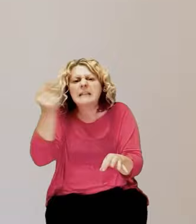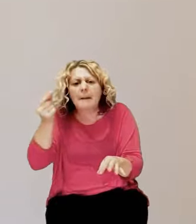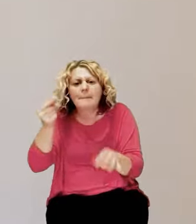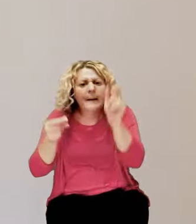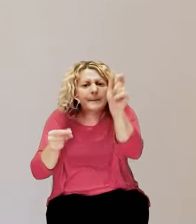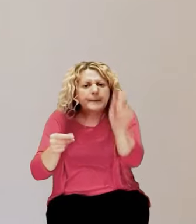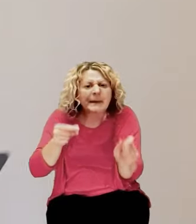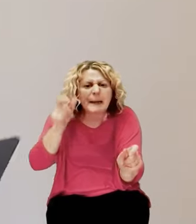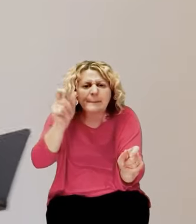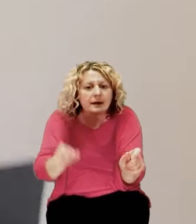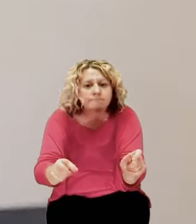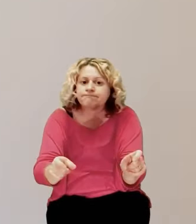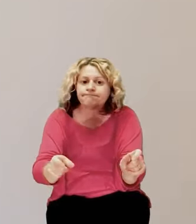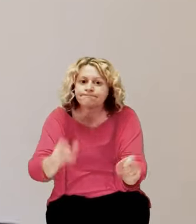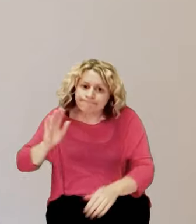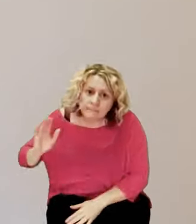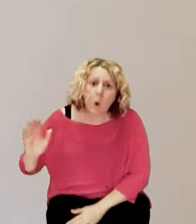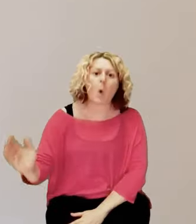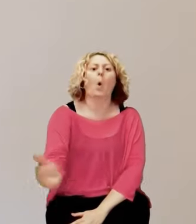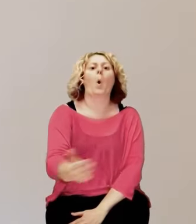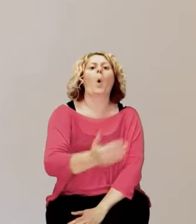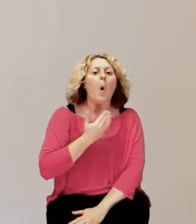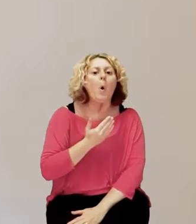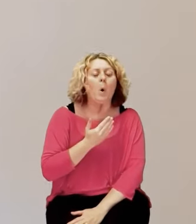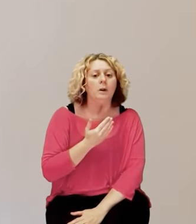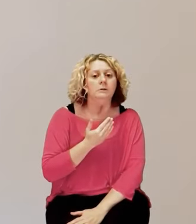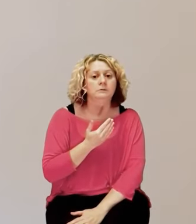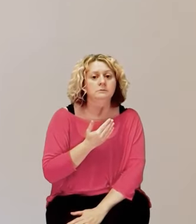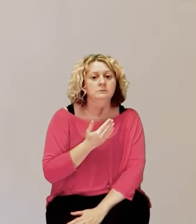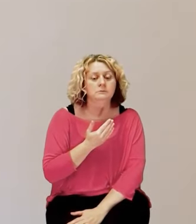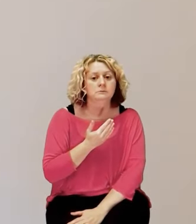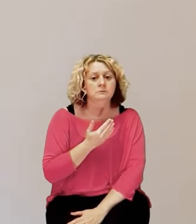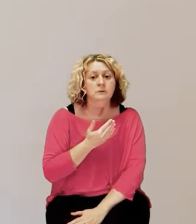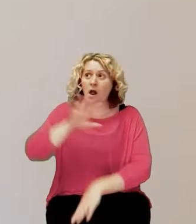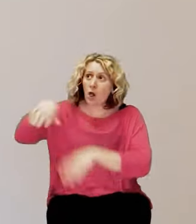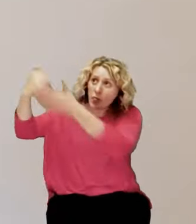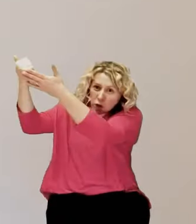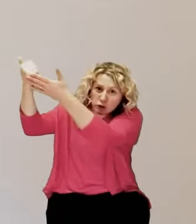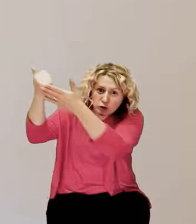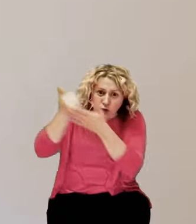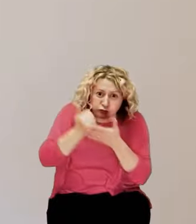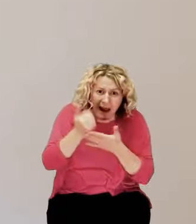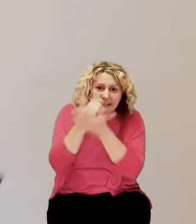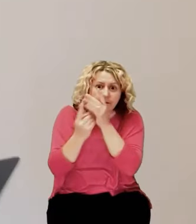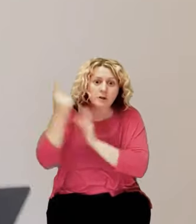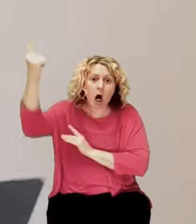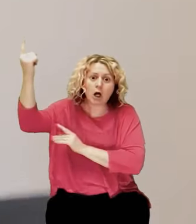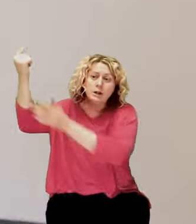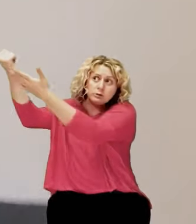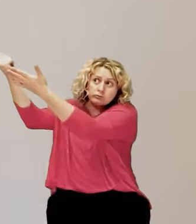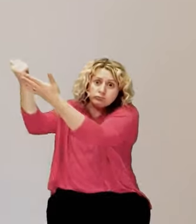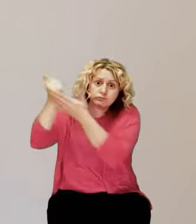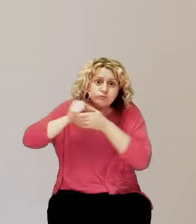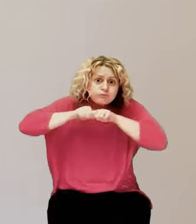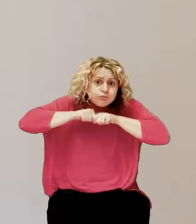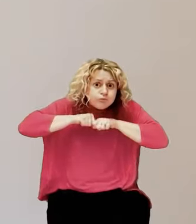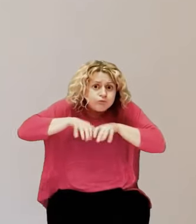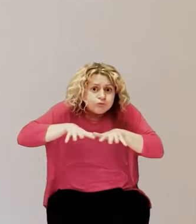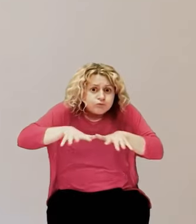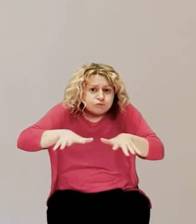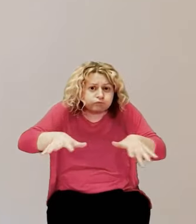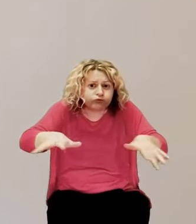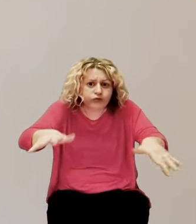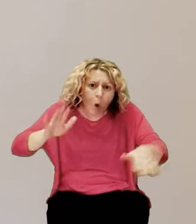All people. Never negotiate for where the grace of God can go. Never negotiate it. Don't think she can't be